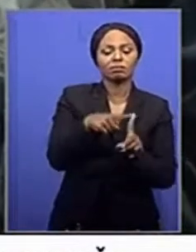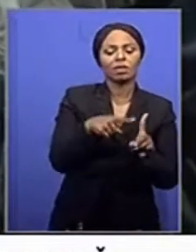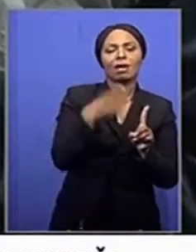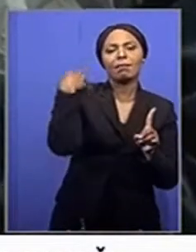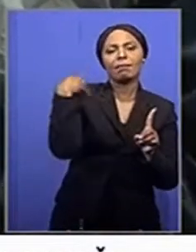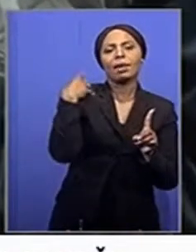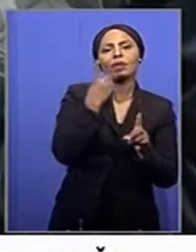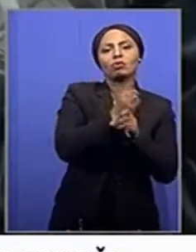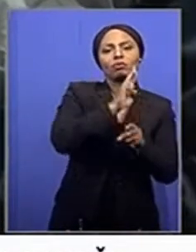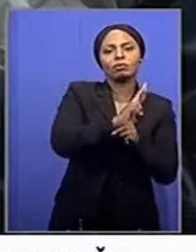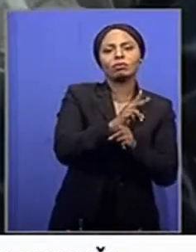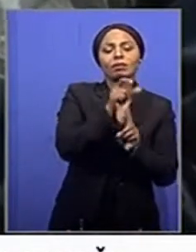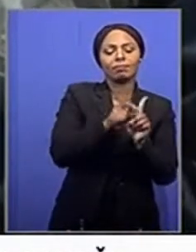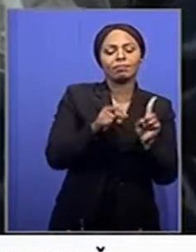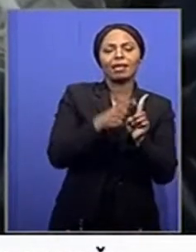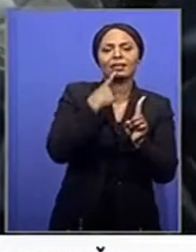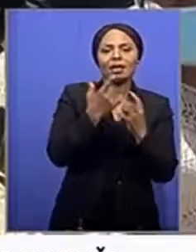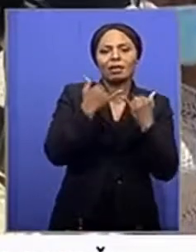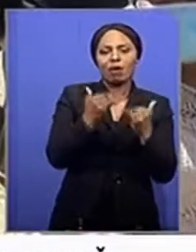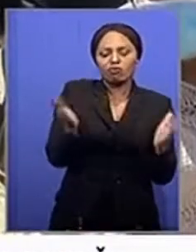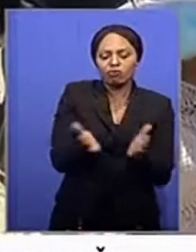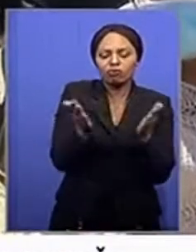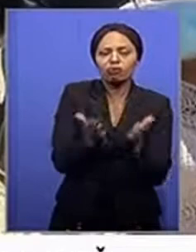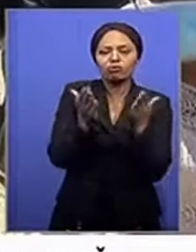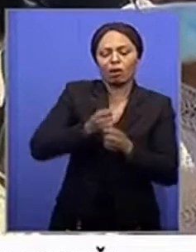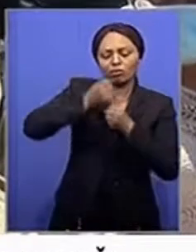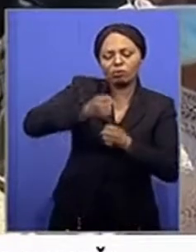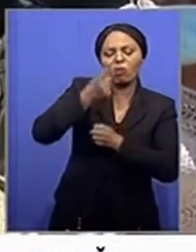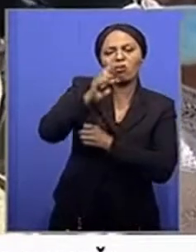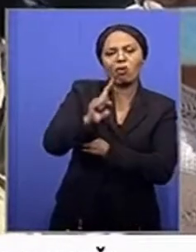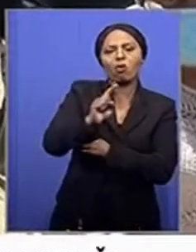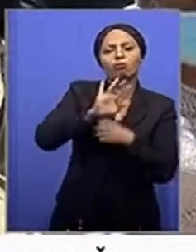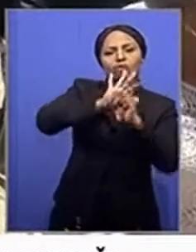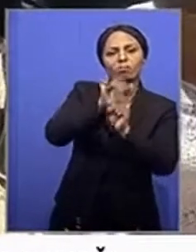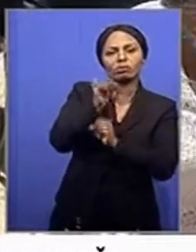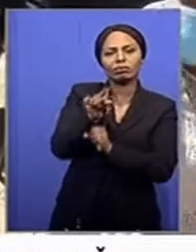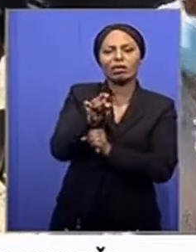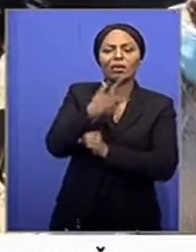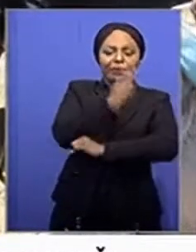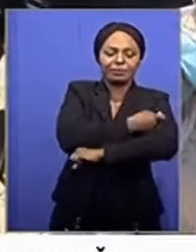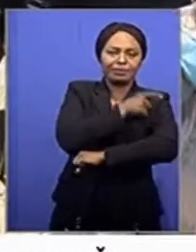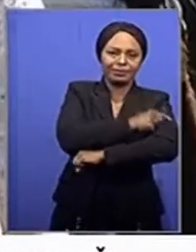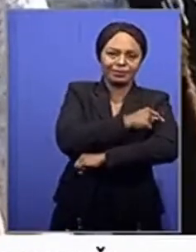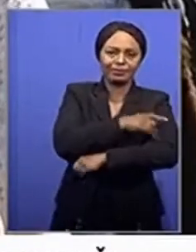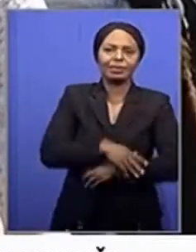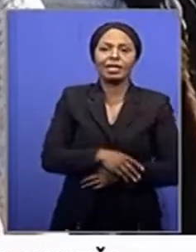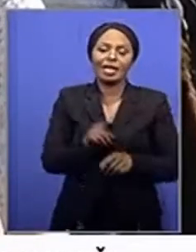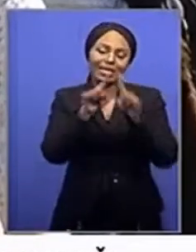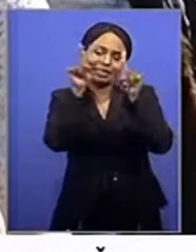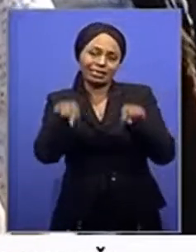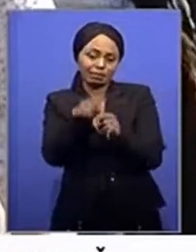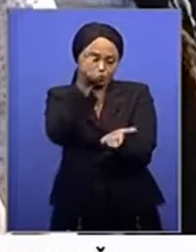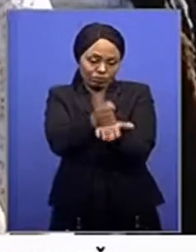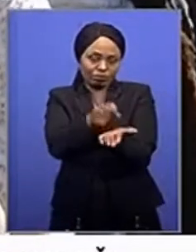le merero ya COVID-19 le ya go lebeledišiša ditifkarata tša go laetša ge e ba motho o hlabetše moento. Ditifkarata tšeo di ya